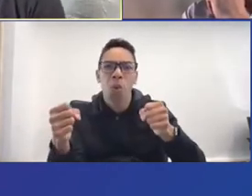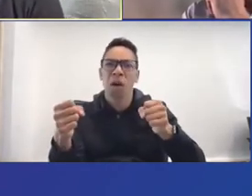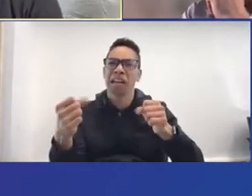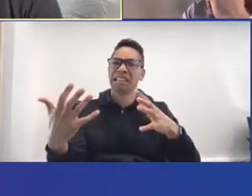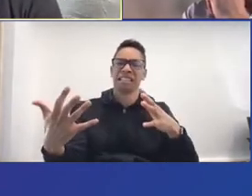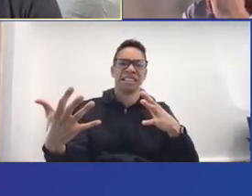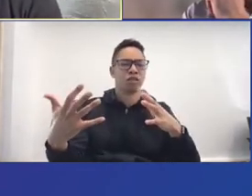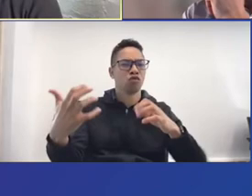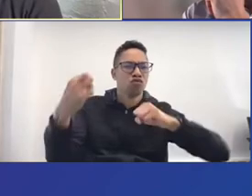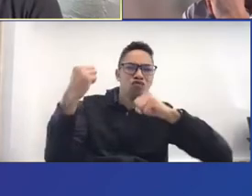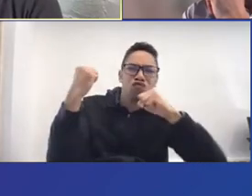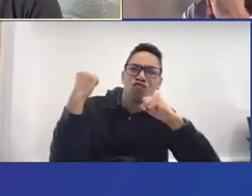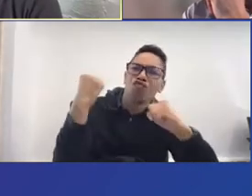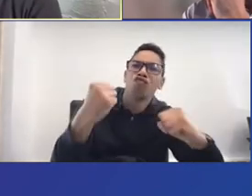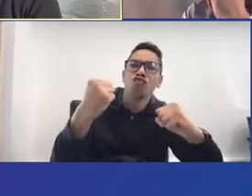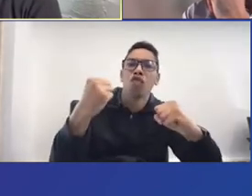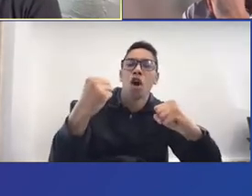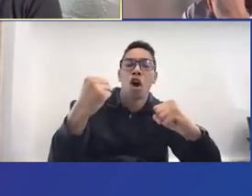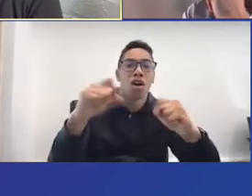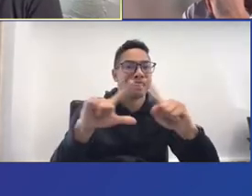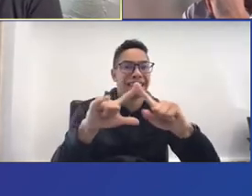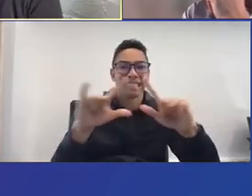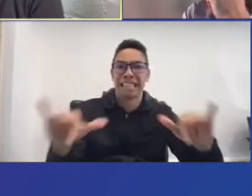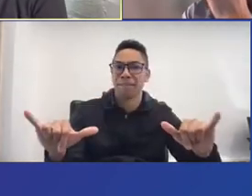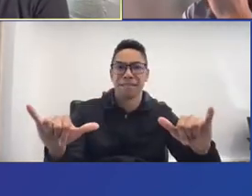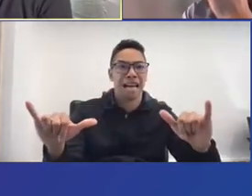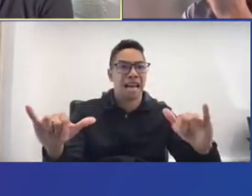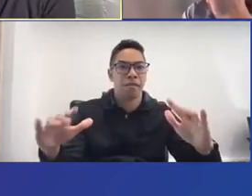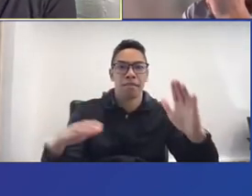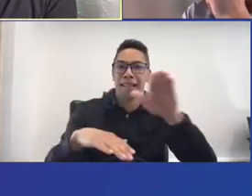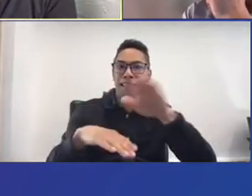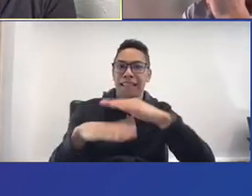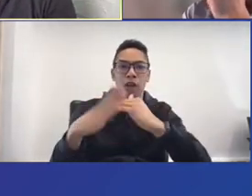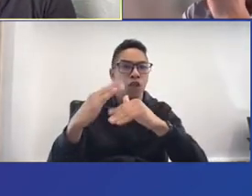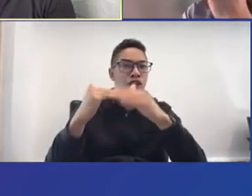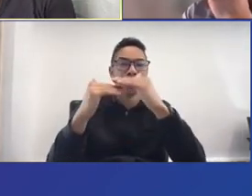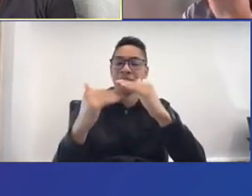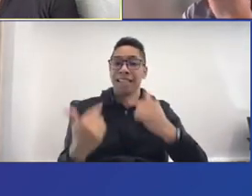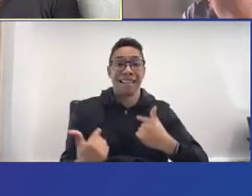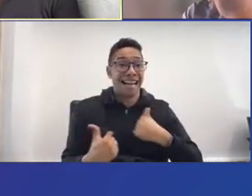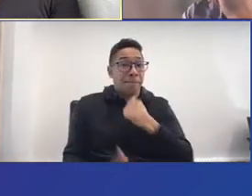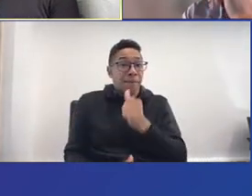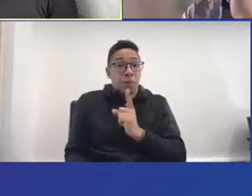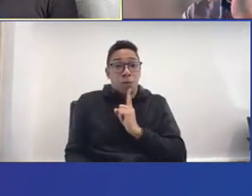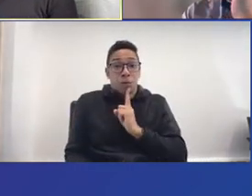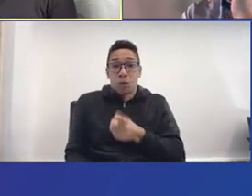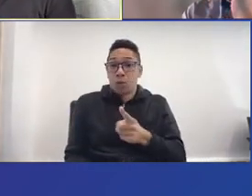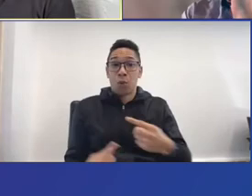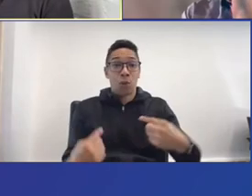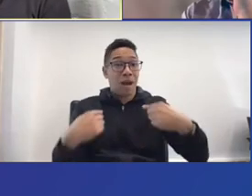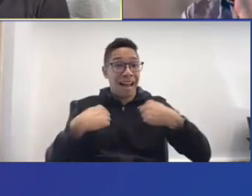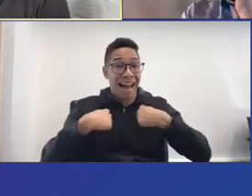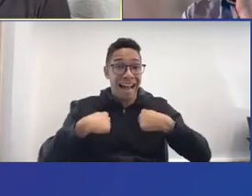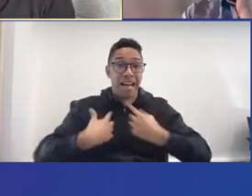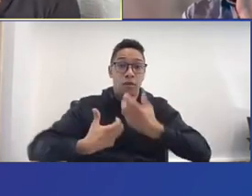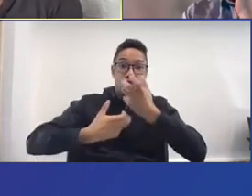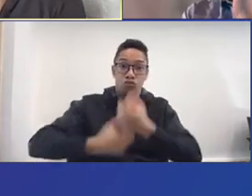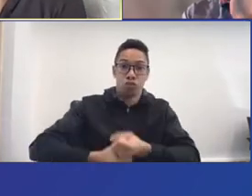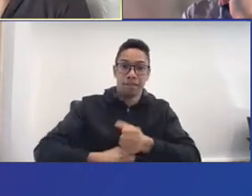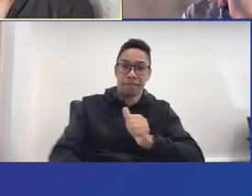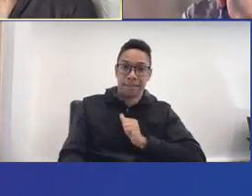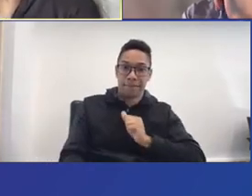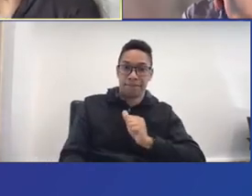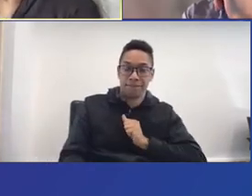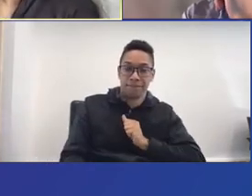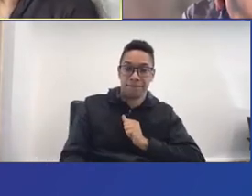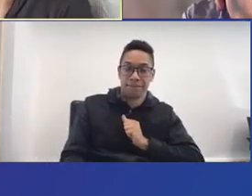so strong simultaneously. I am not sure that I trust myself